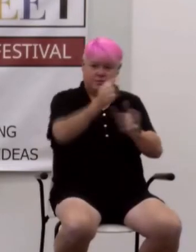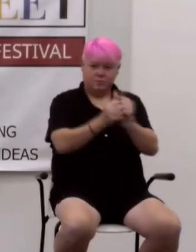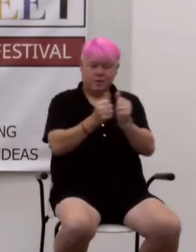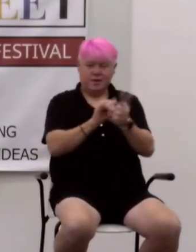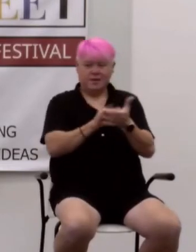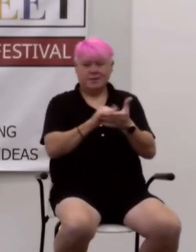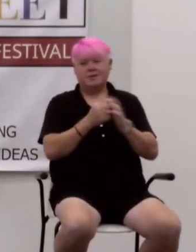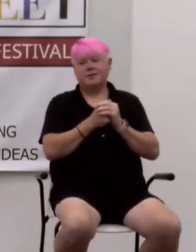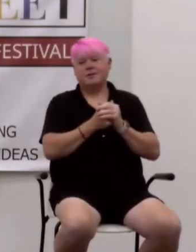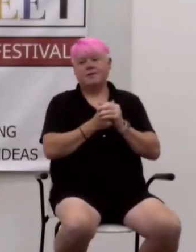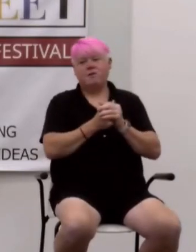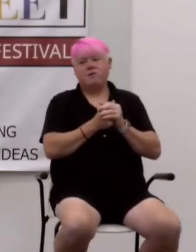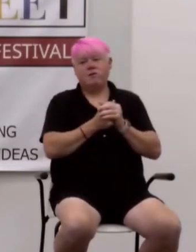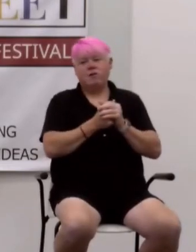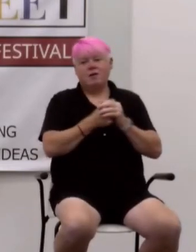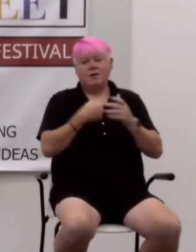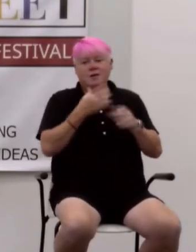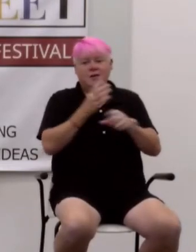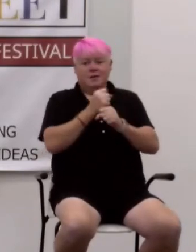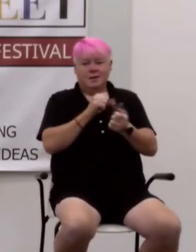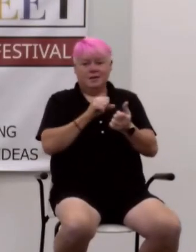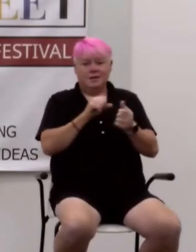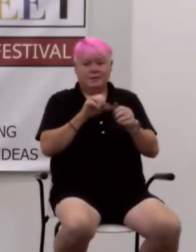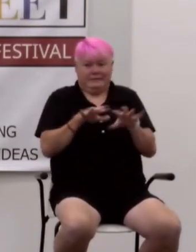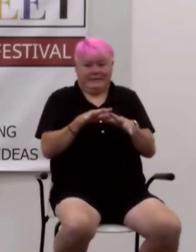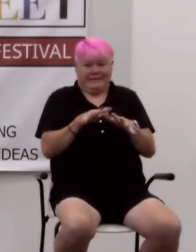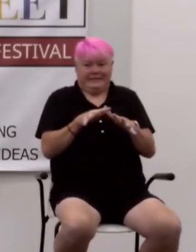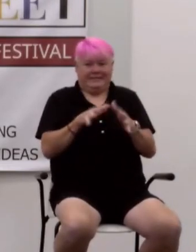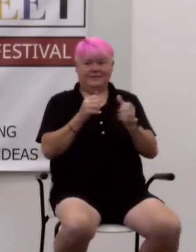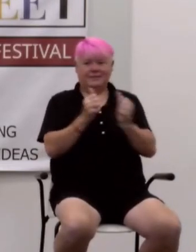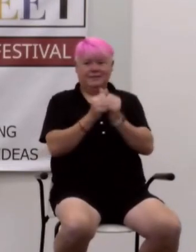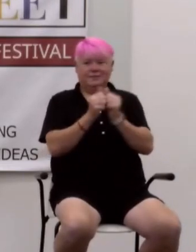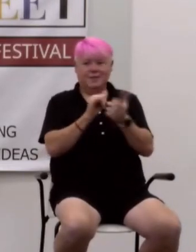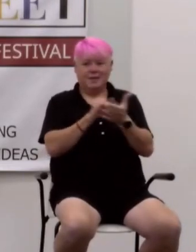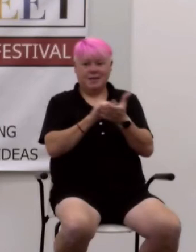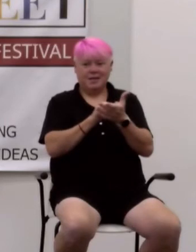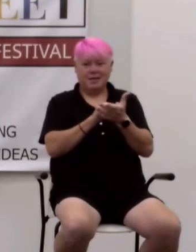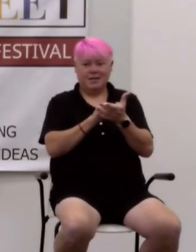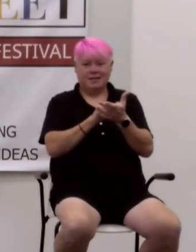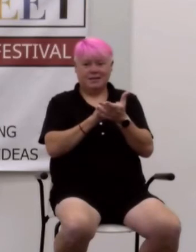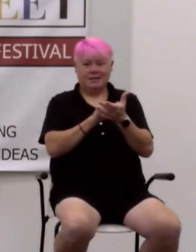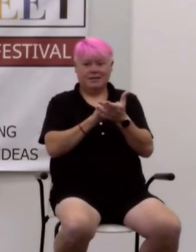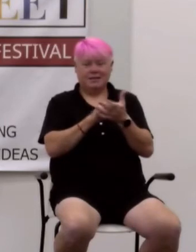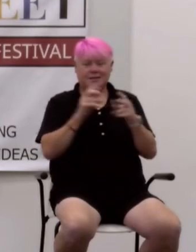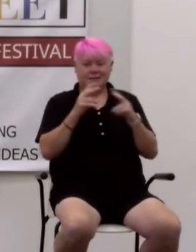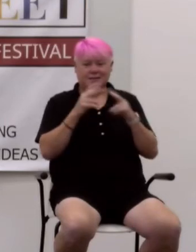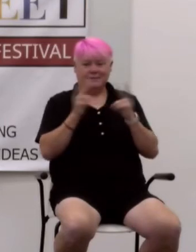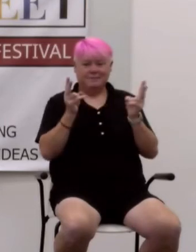and I get nervous even with things like this. This is a very